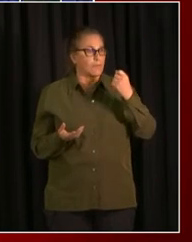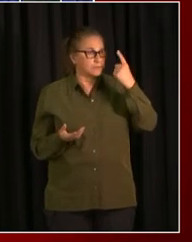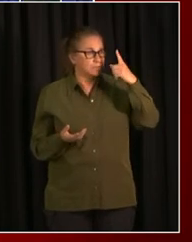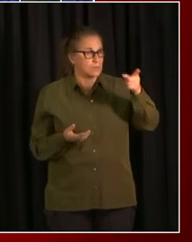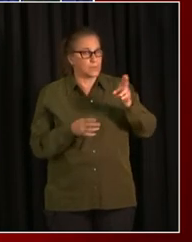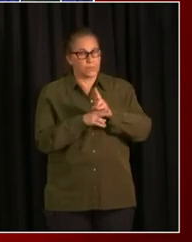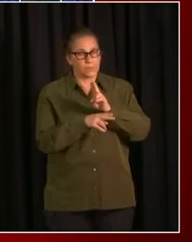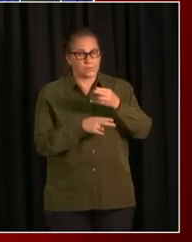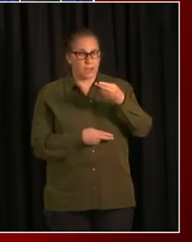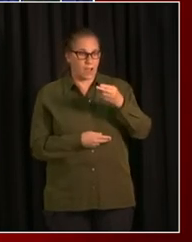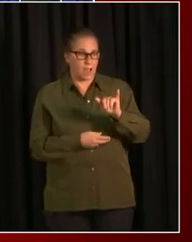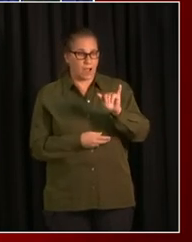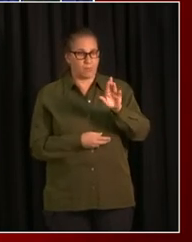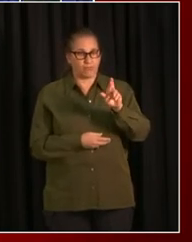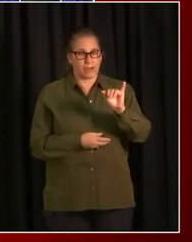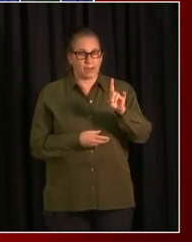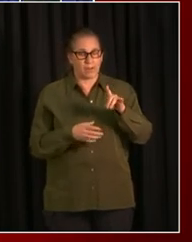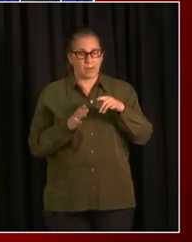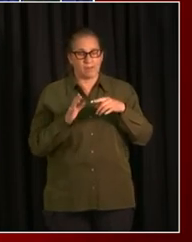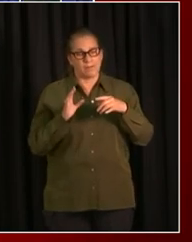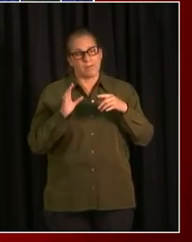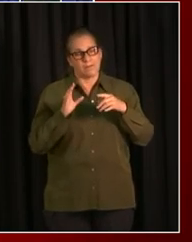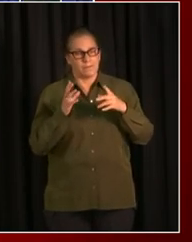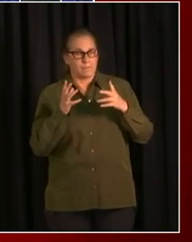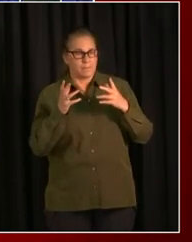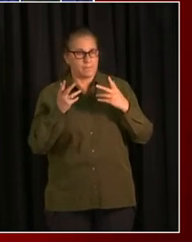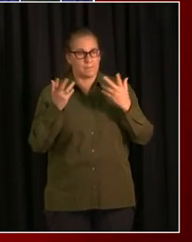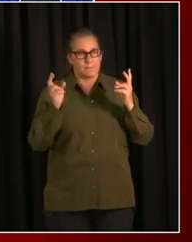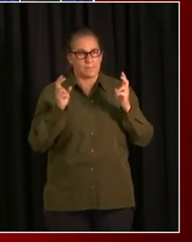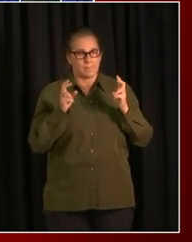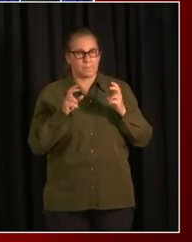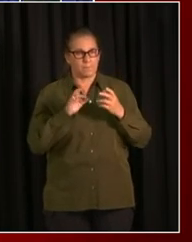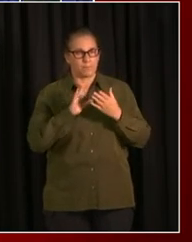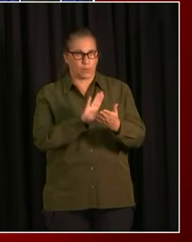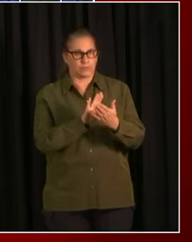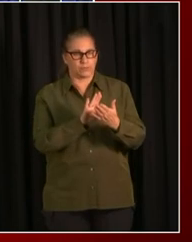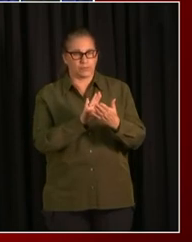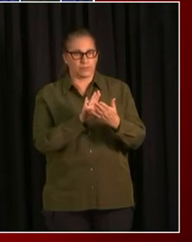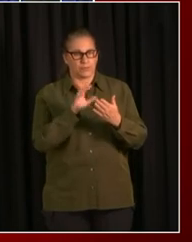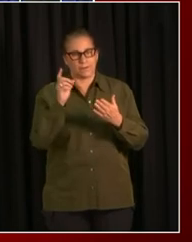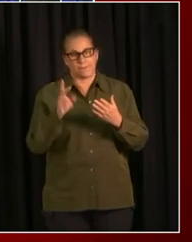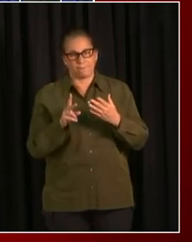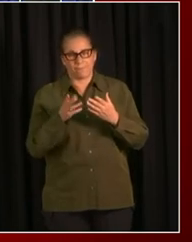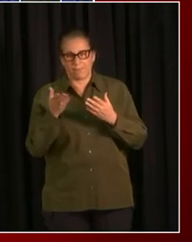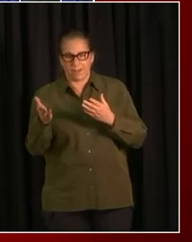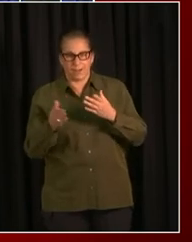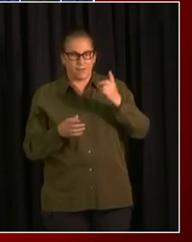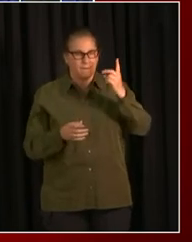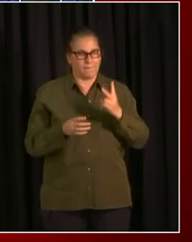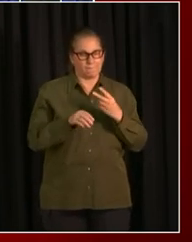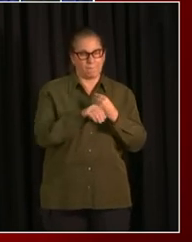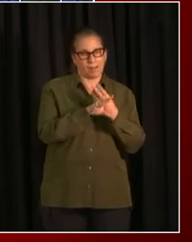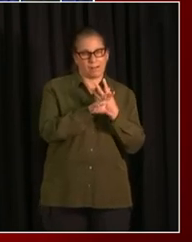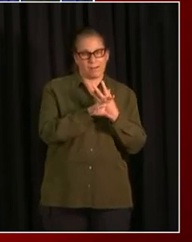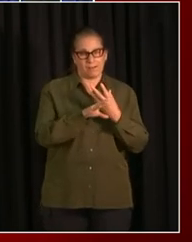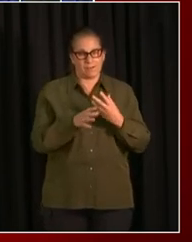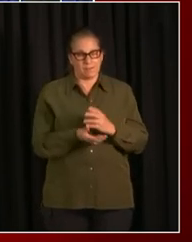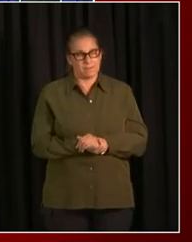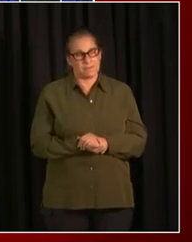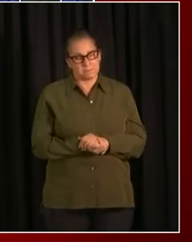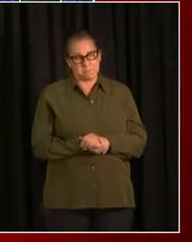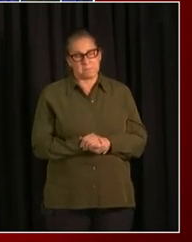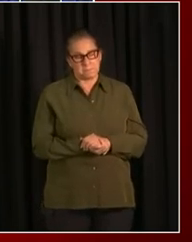Thank you. We have one more question from our online stream viewer, just wanting to know where we're at with